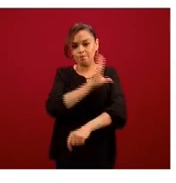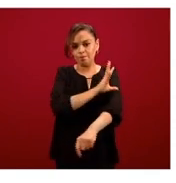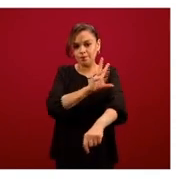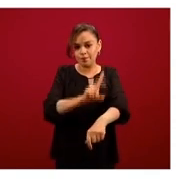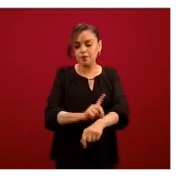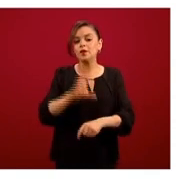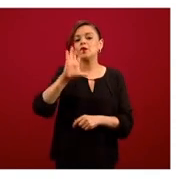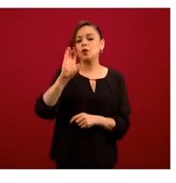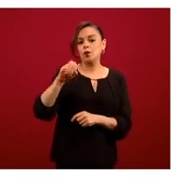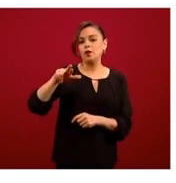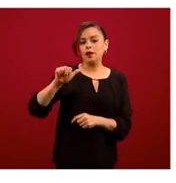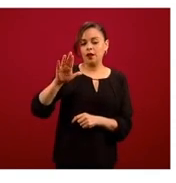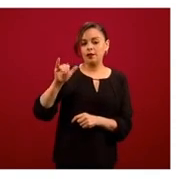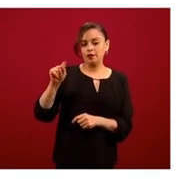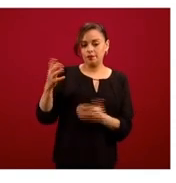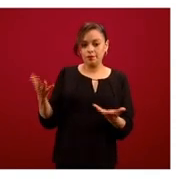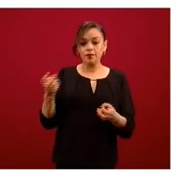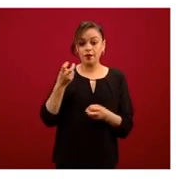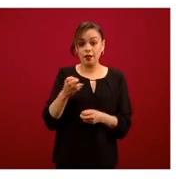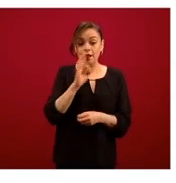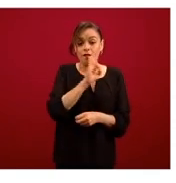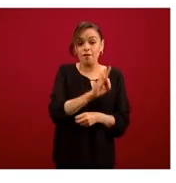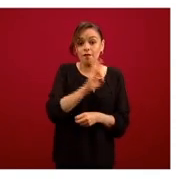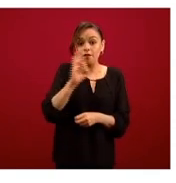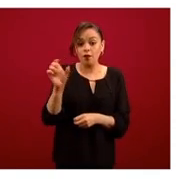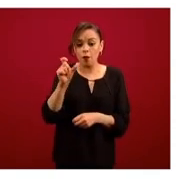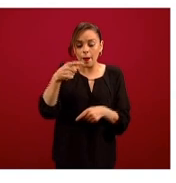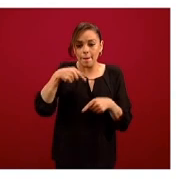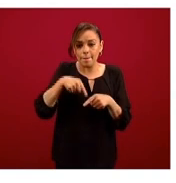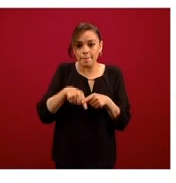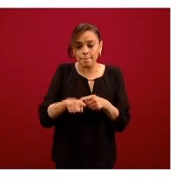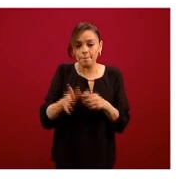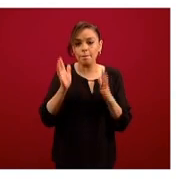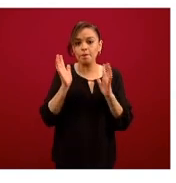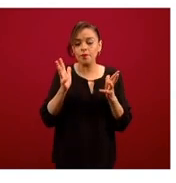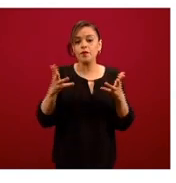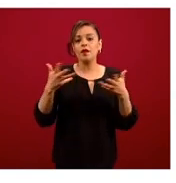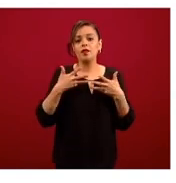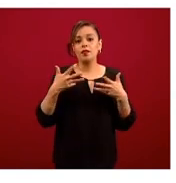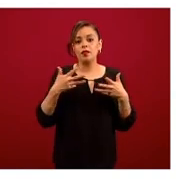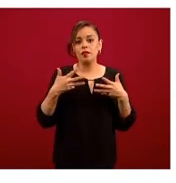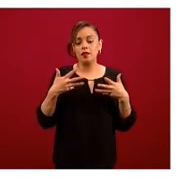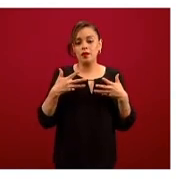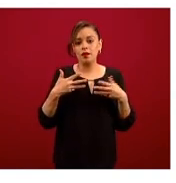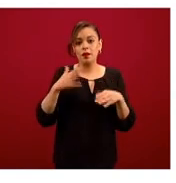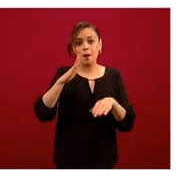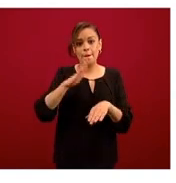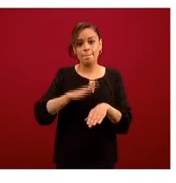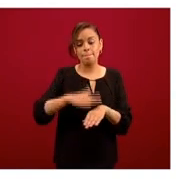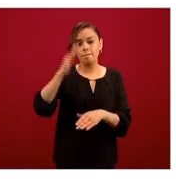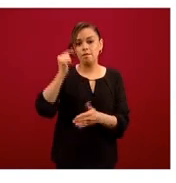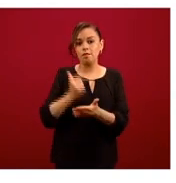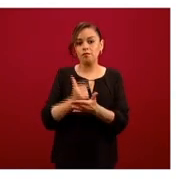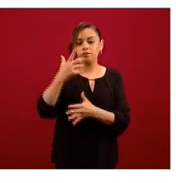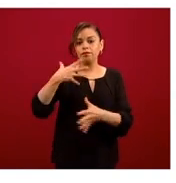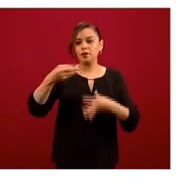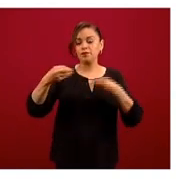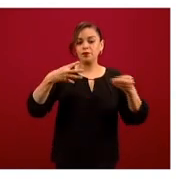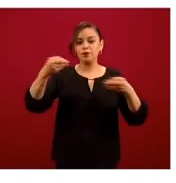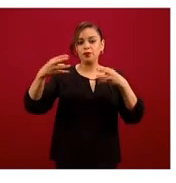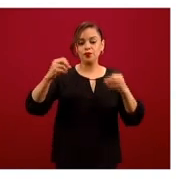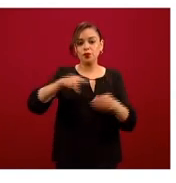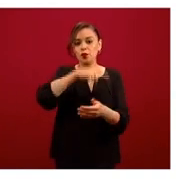and they had to be invasive, of technology that is 100%